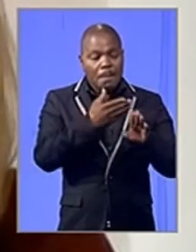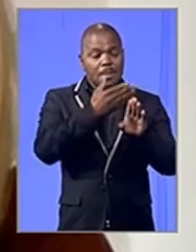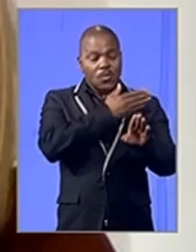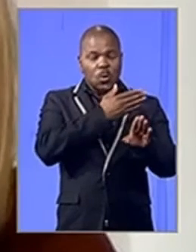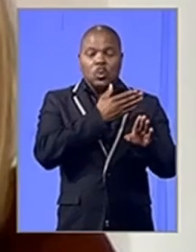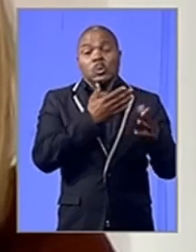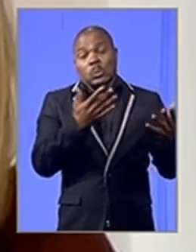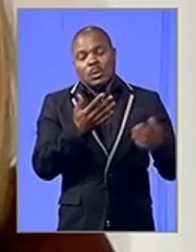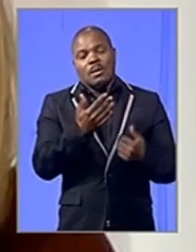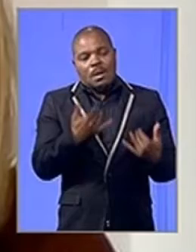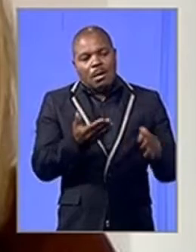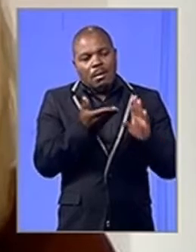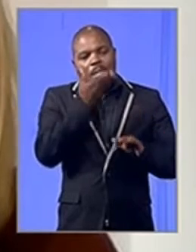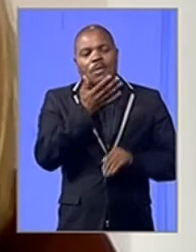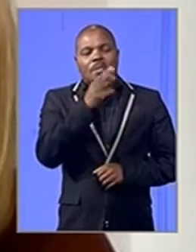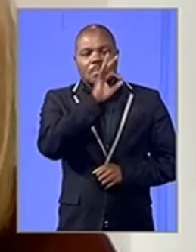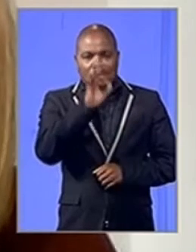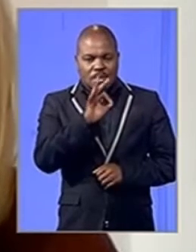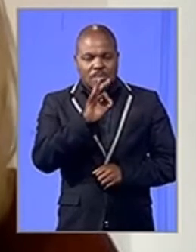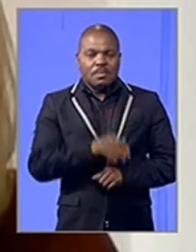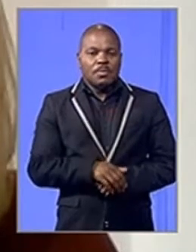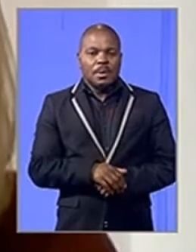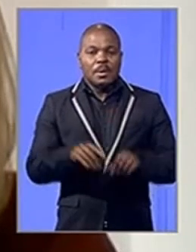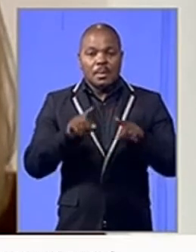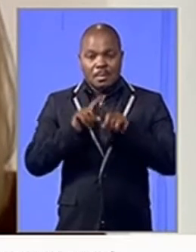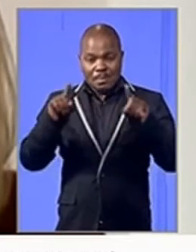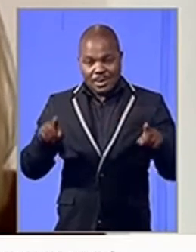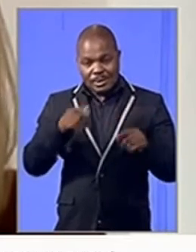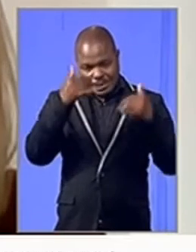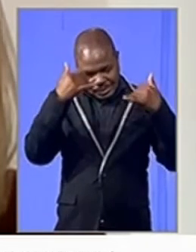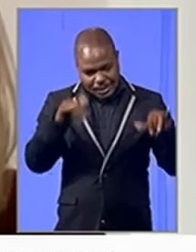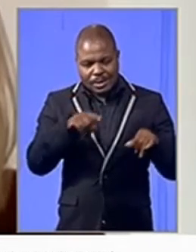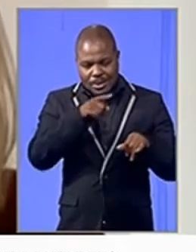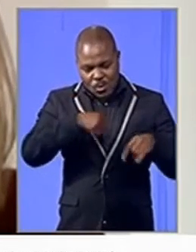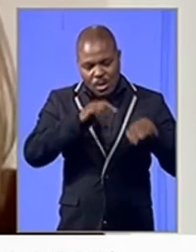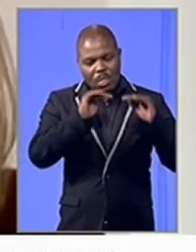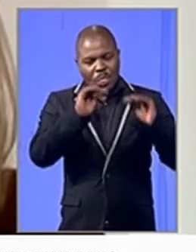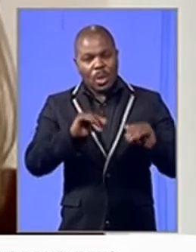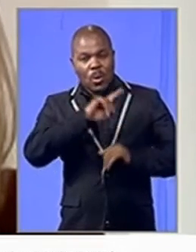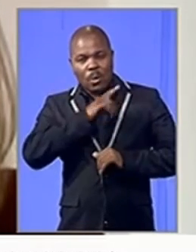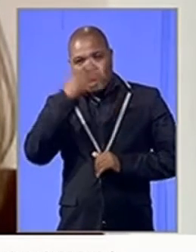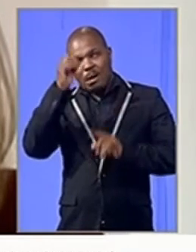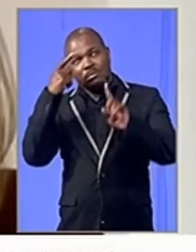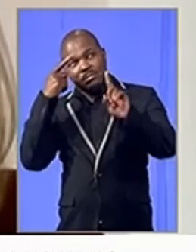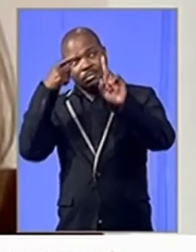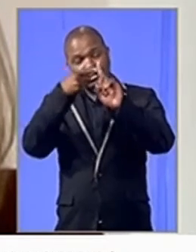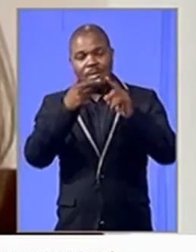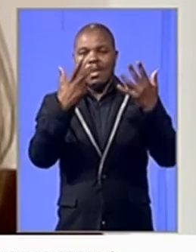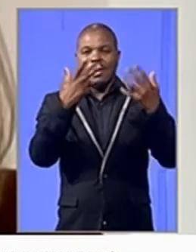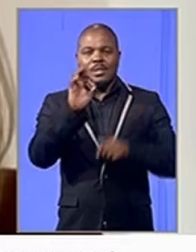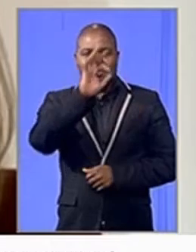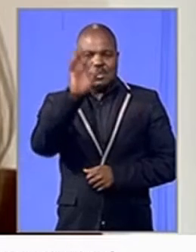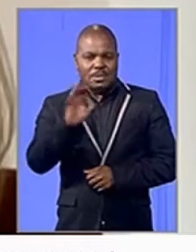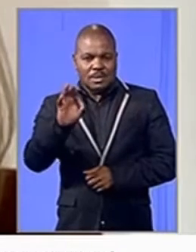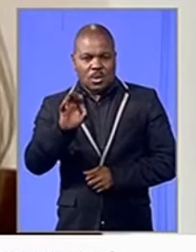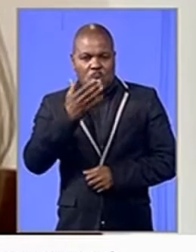a 5% increase in fact. However, this is still below the target of 80% that the government has set in terms of vaccinating